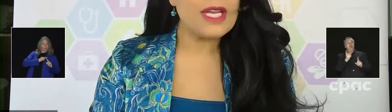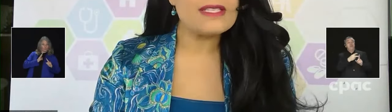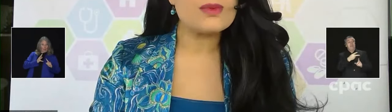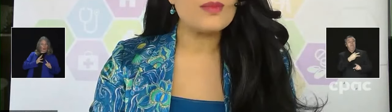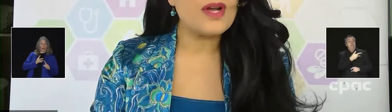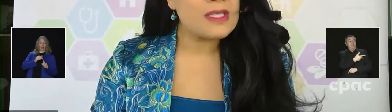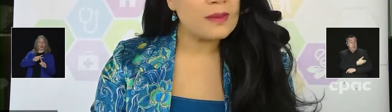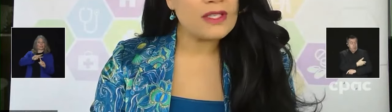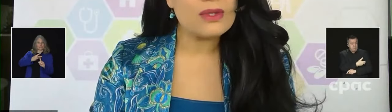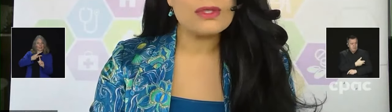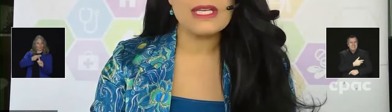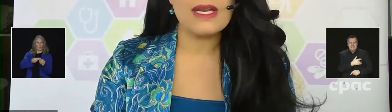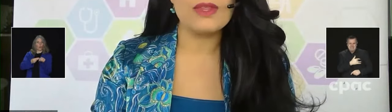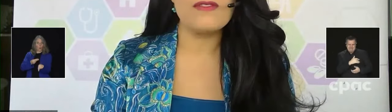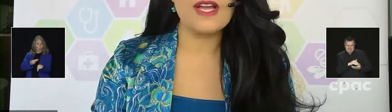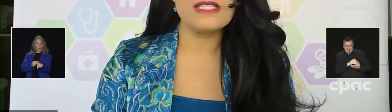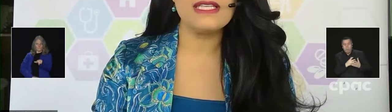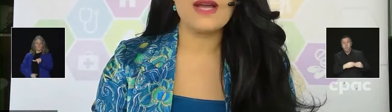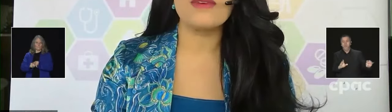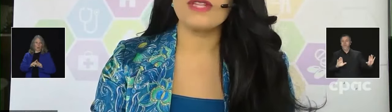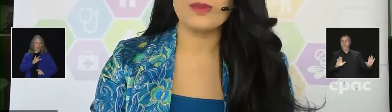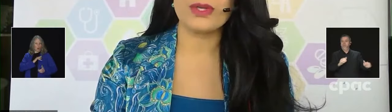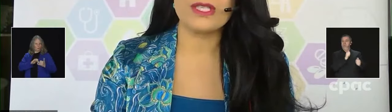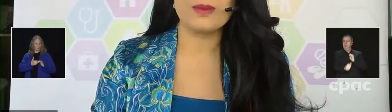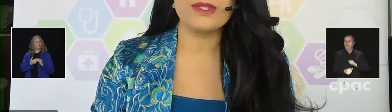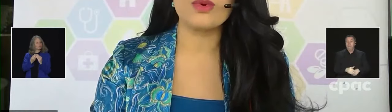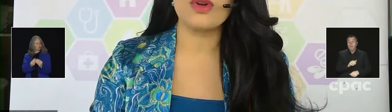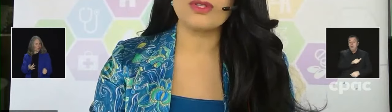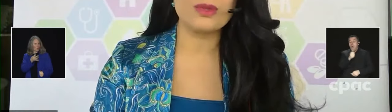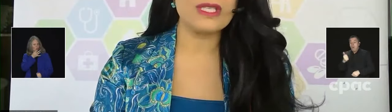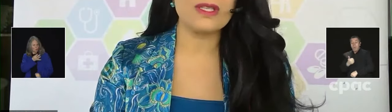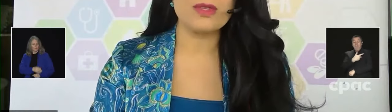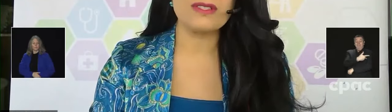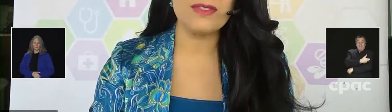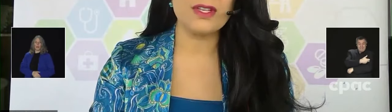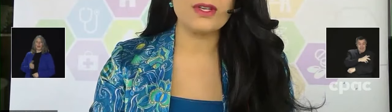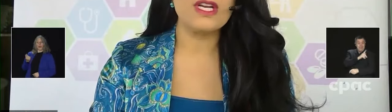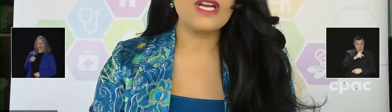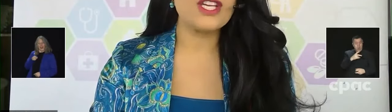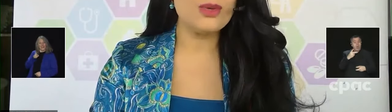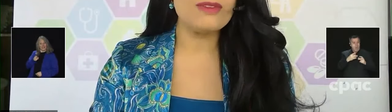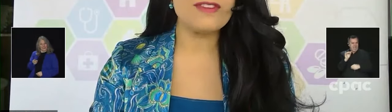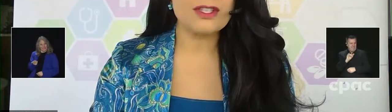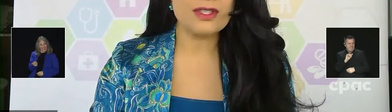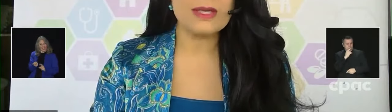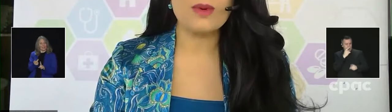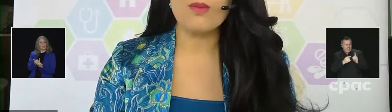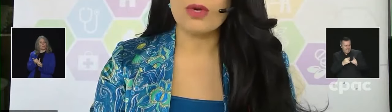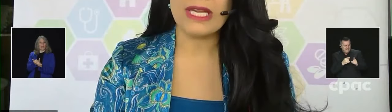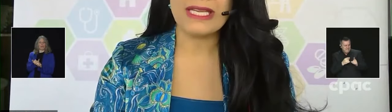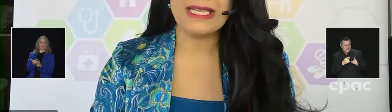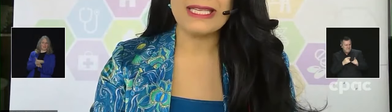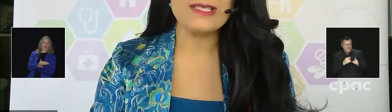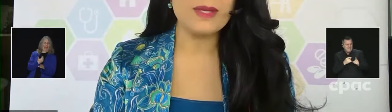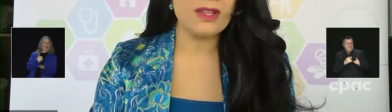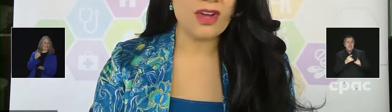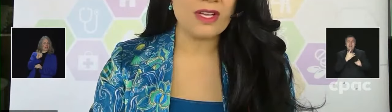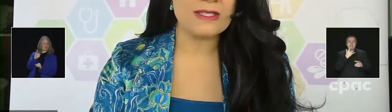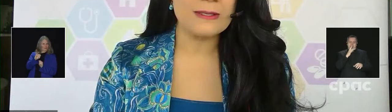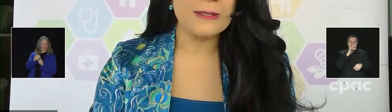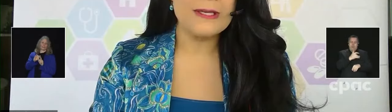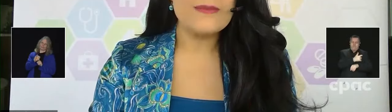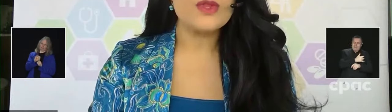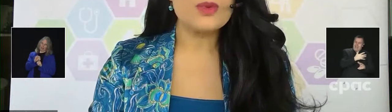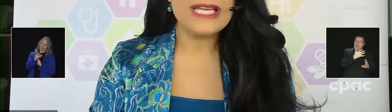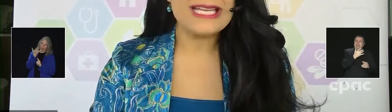2 other cases were possibly associated with the vaccine. However, these participants were also dealing with severe acute infections that were more likely to be the